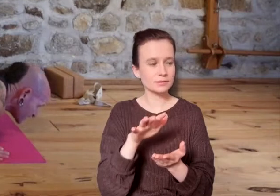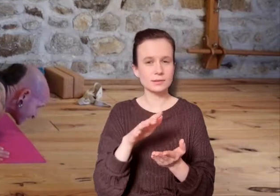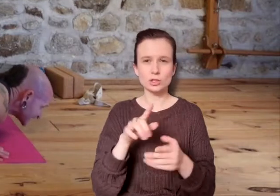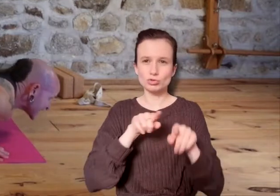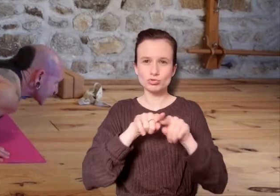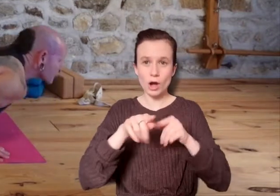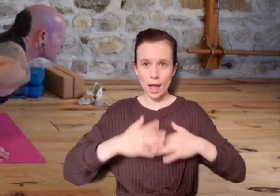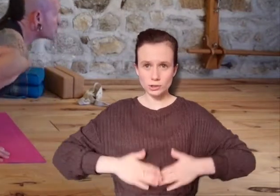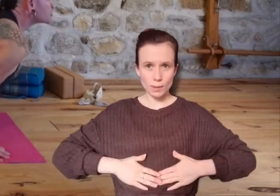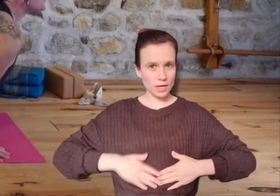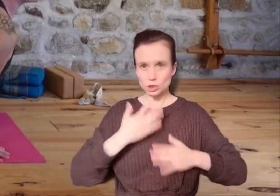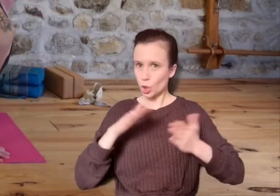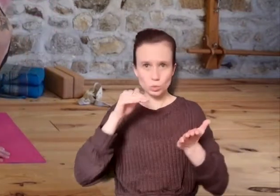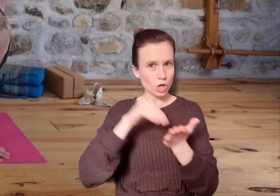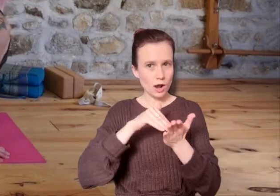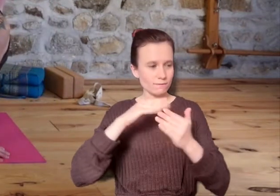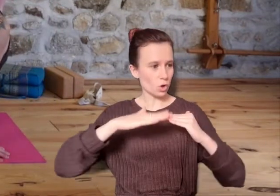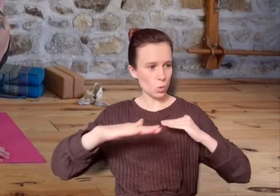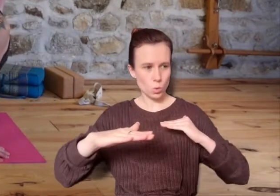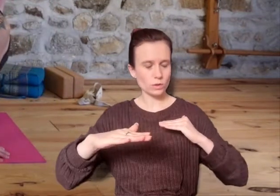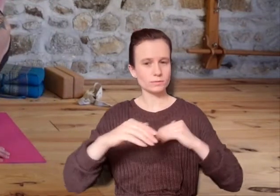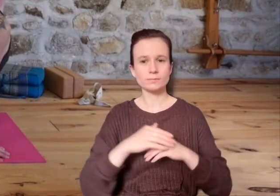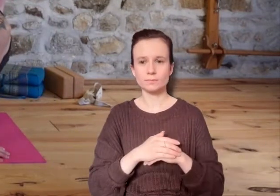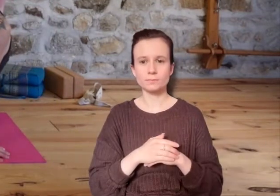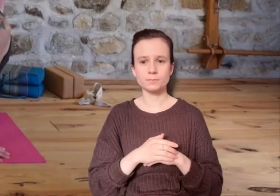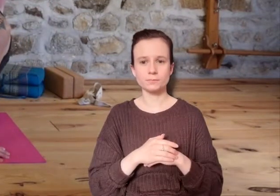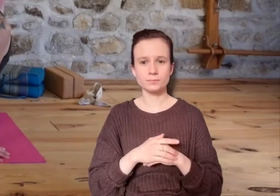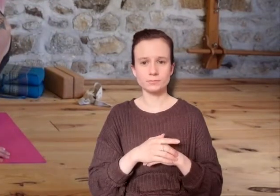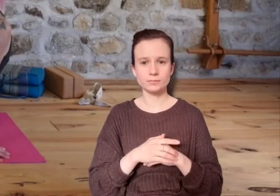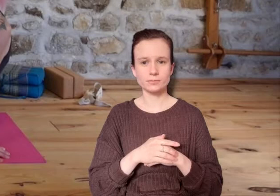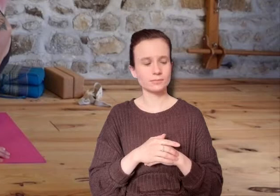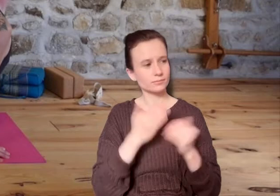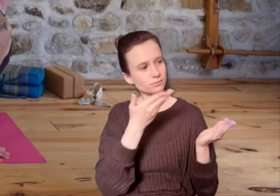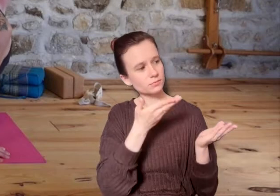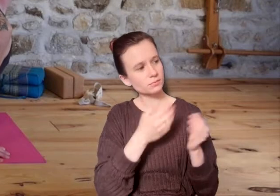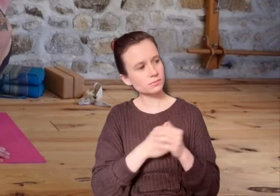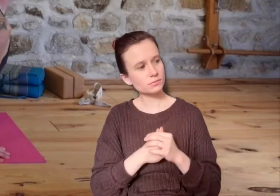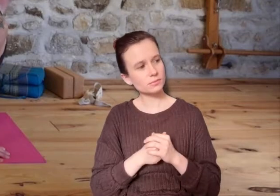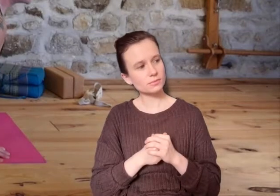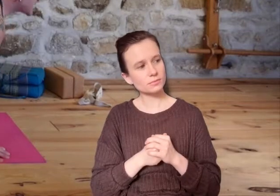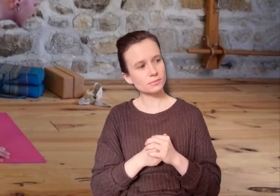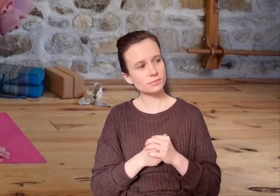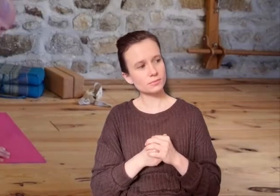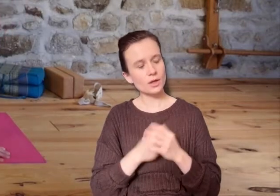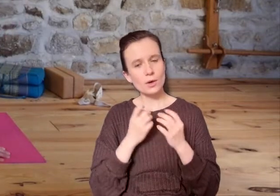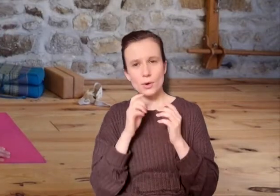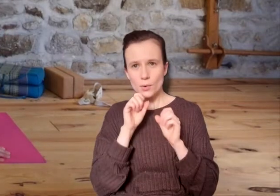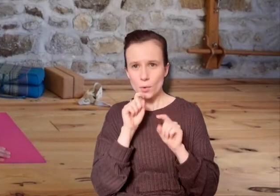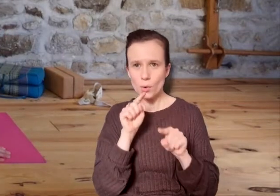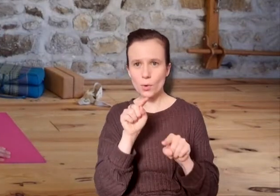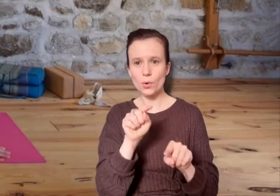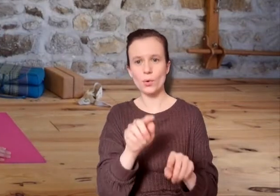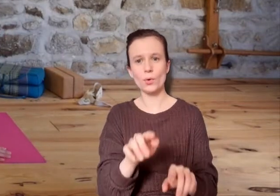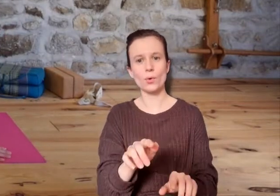can. Inhale to push forward into a nice big up dog arch. And exhale to press back